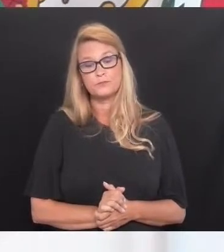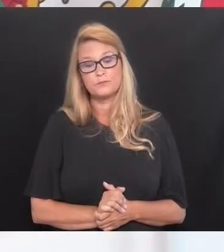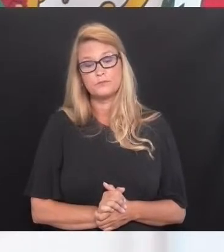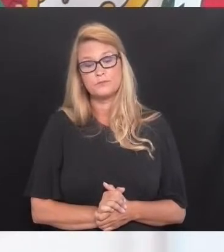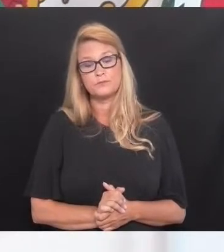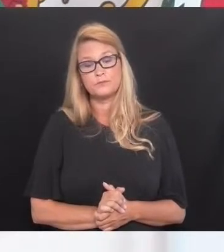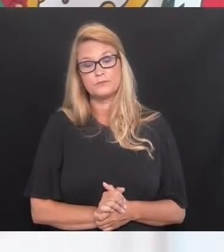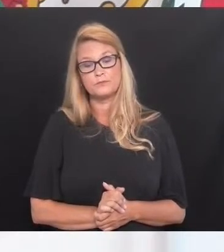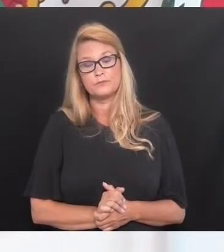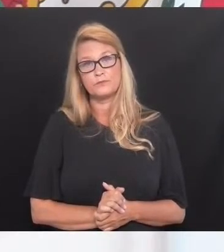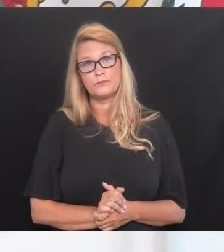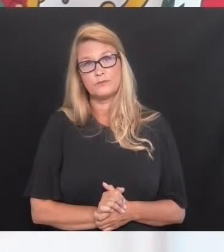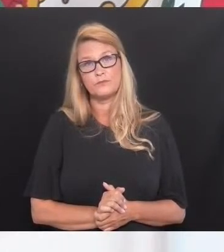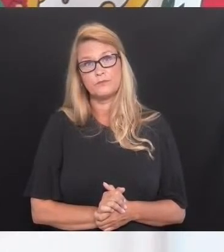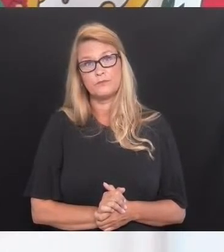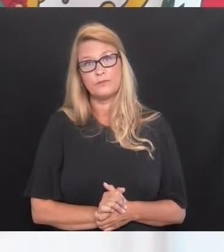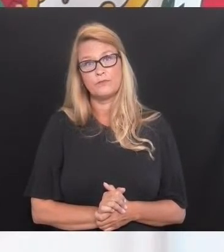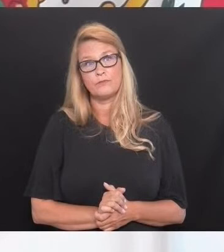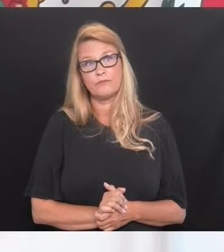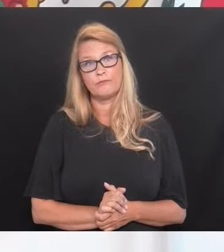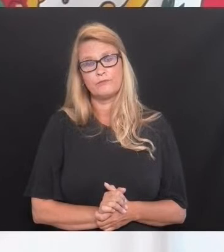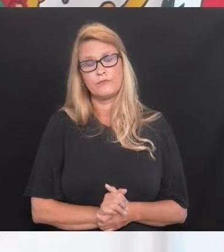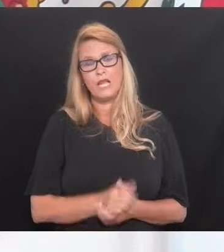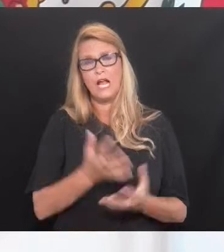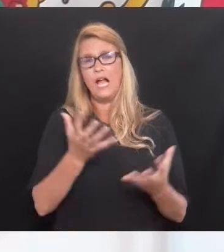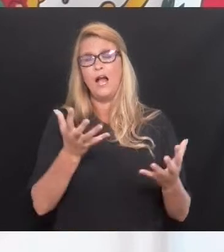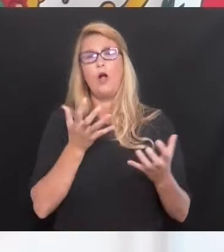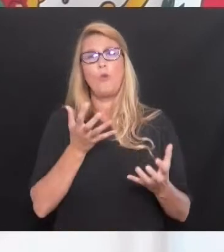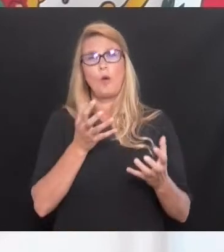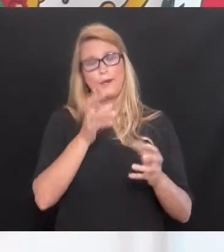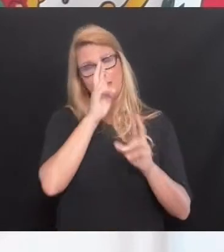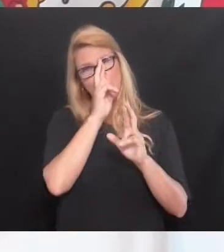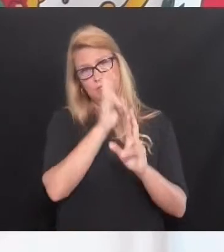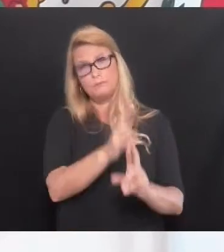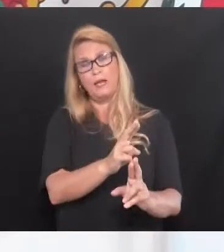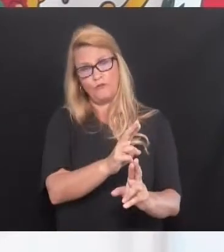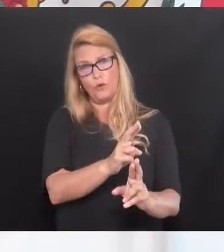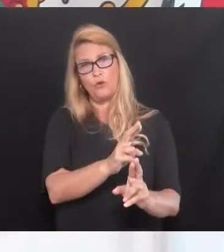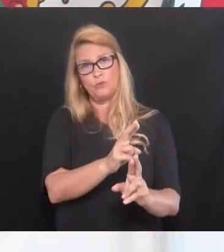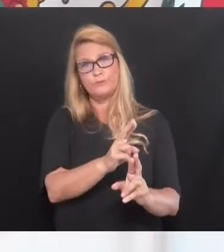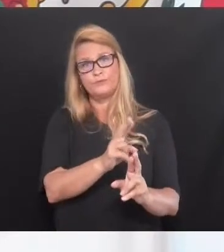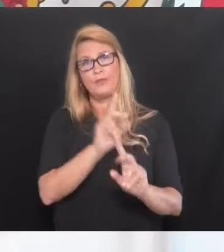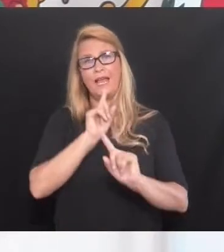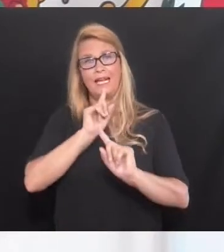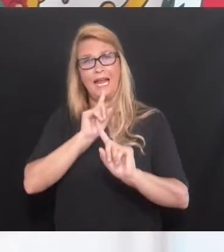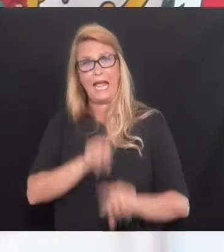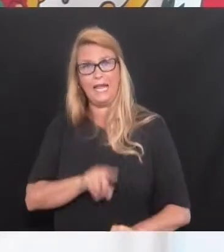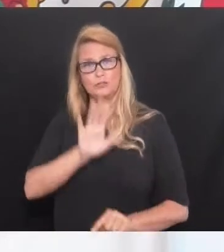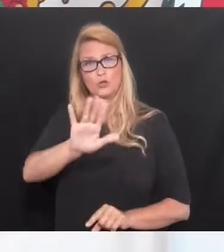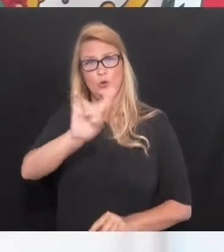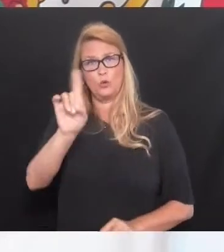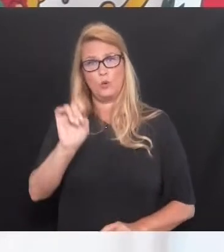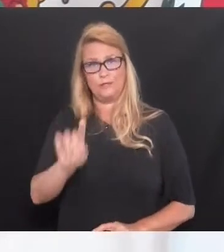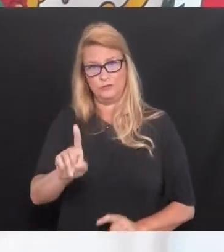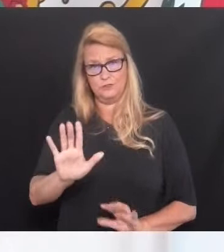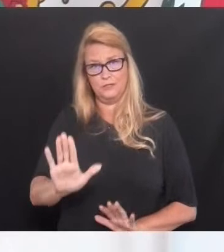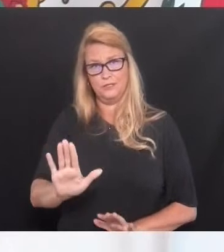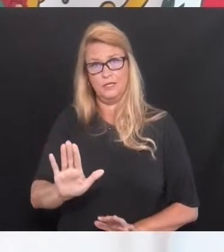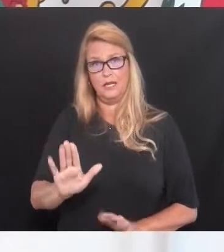I'm super respectful, and I try to answer every question. I've told